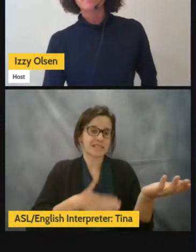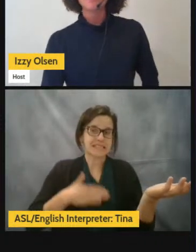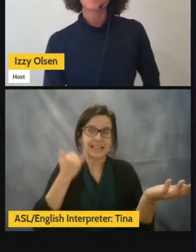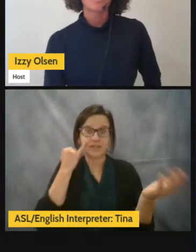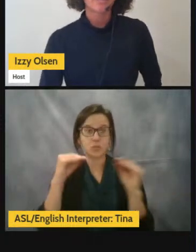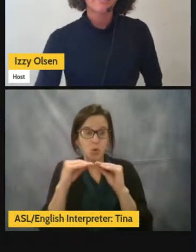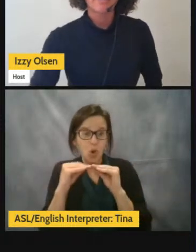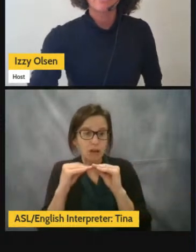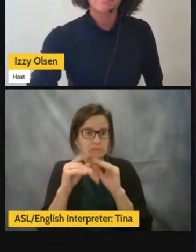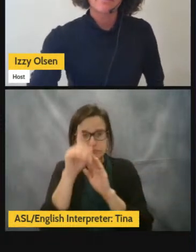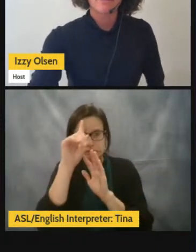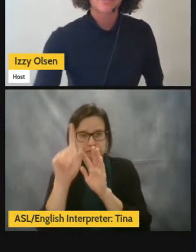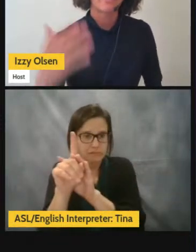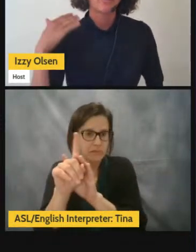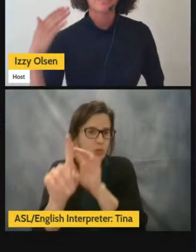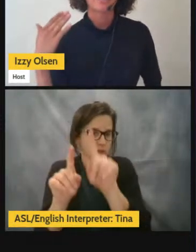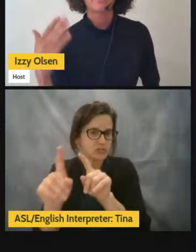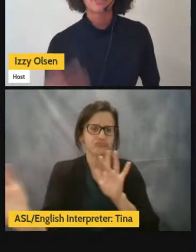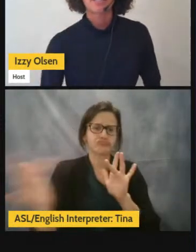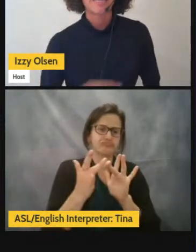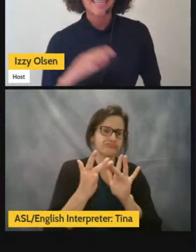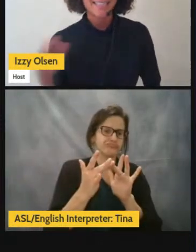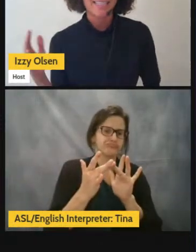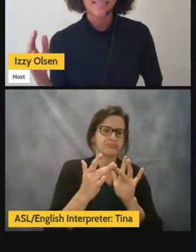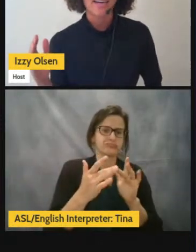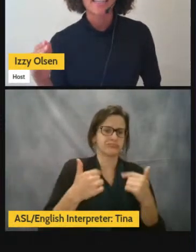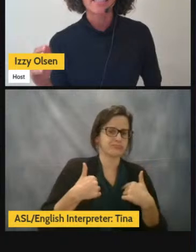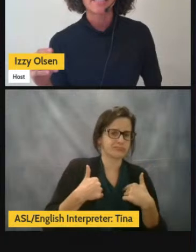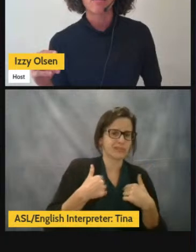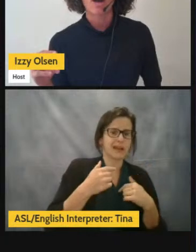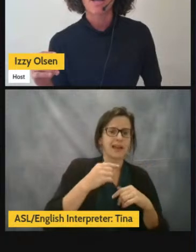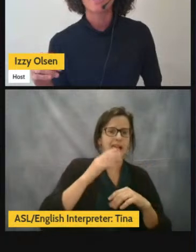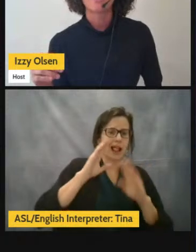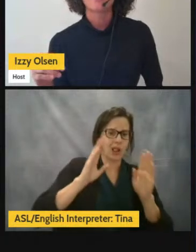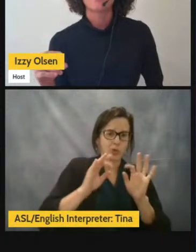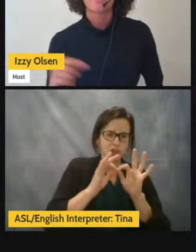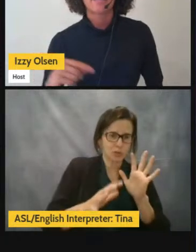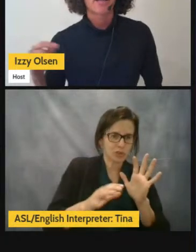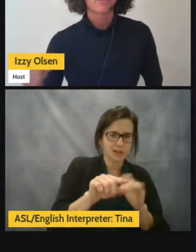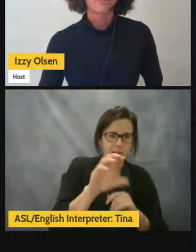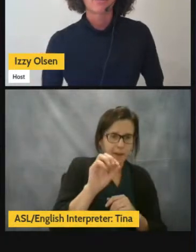info@hellosinterpreters.com, or even just me directly, which is Izzy, IZZY,